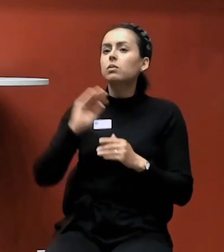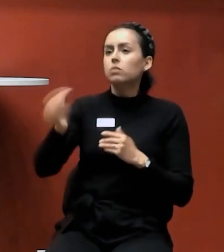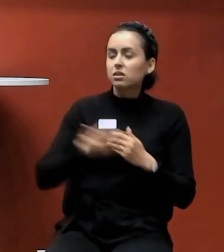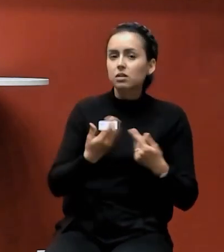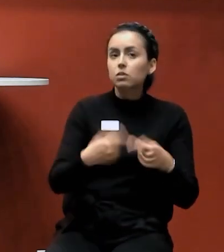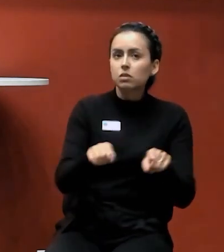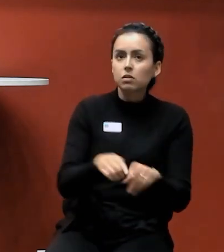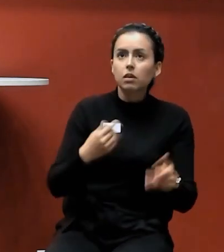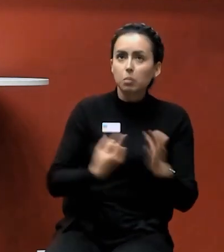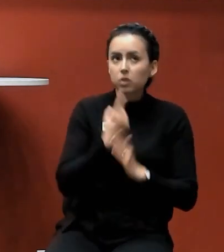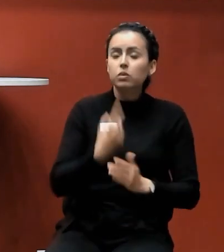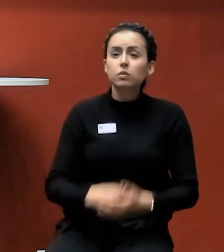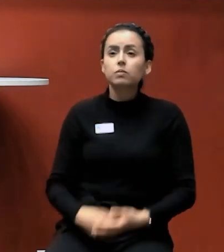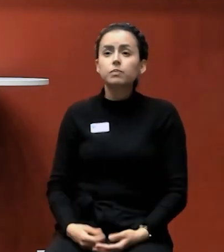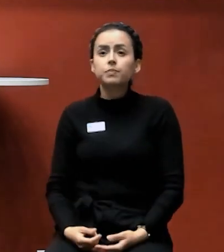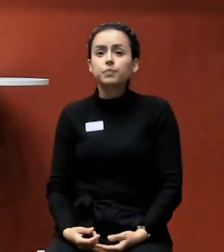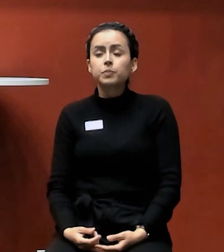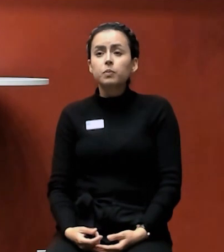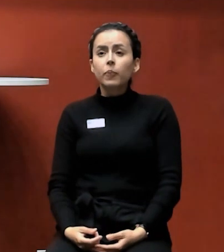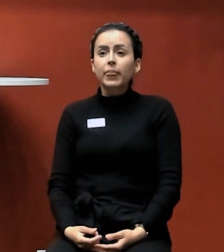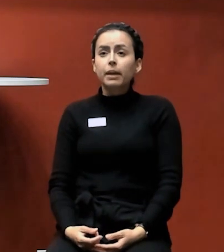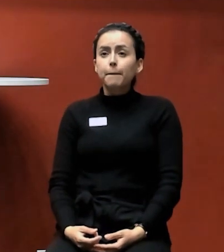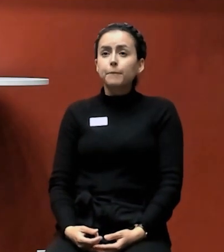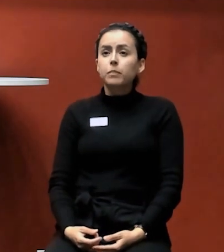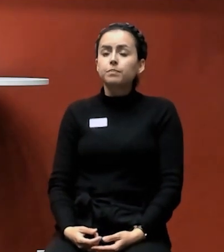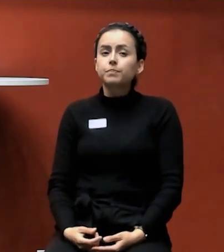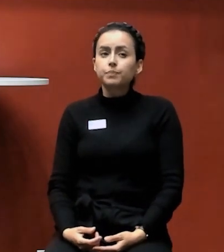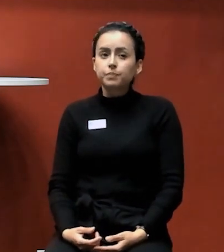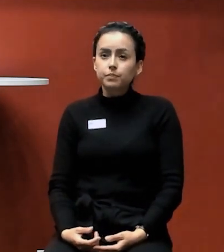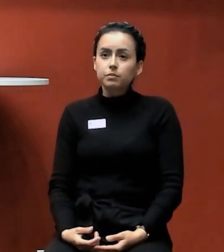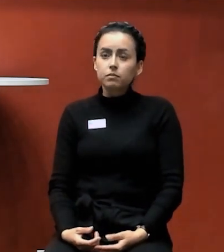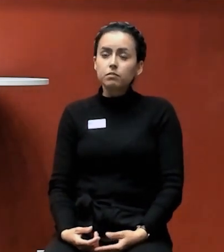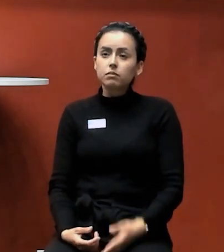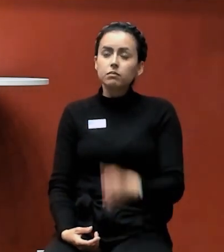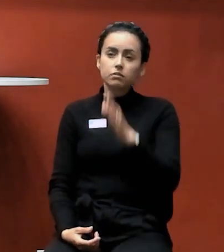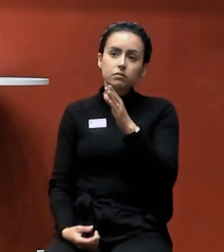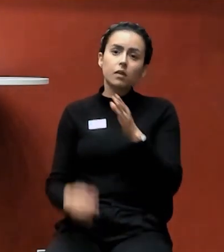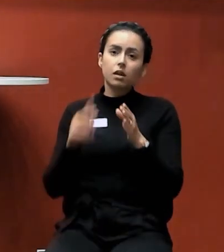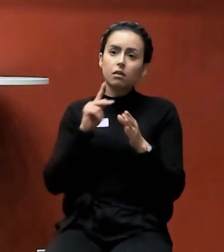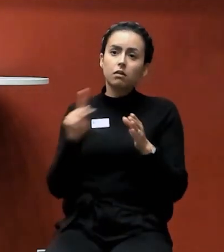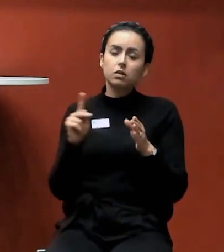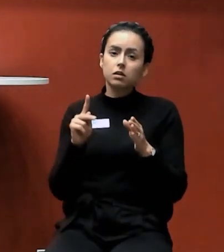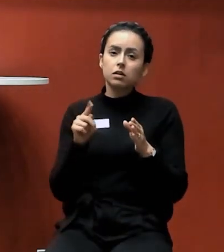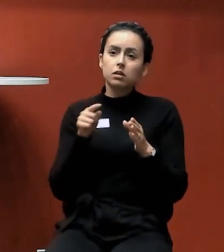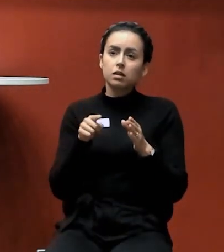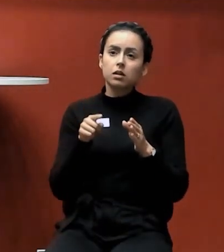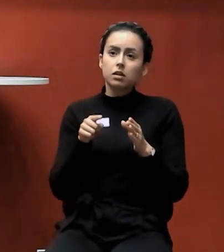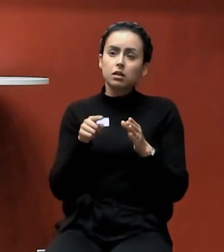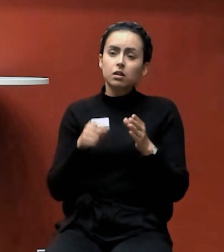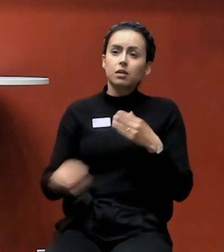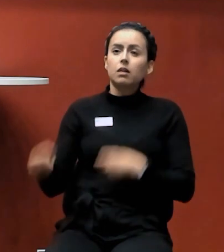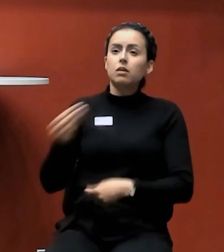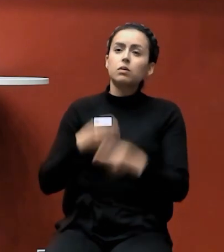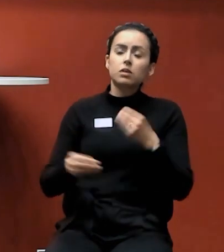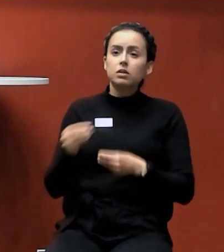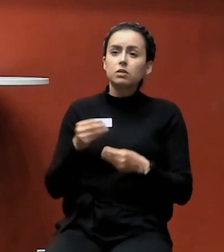know, so, yeah. But it's the ecology, like you said, in the space, that it's not so that everything, like, maybe this is